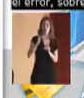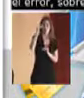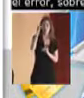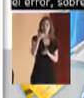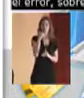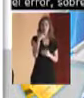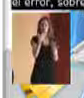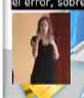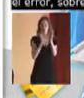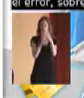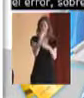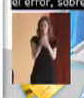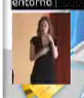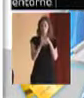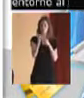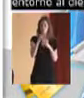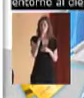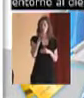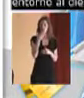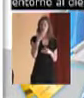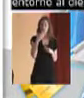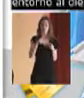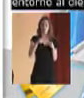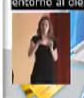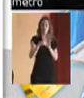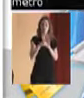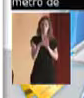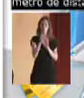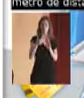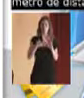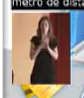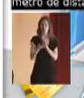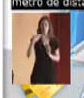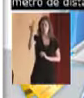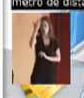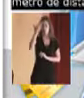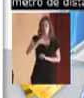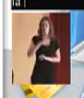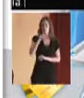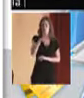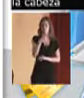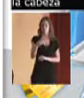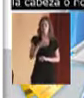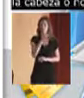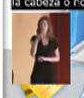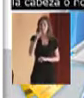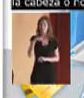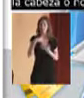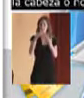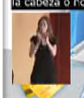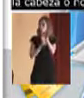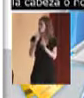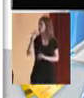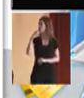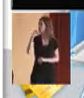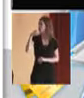mistake, especially in height, is about 10%, which at 1 meter distance can entail sort of kicking your head or not,